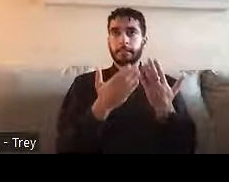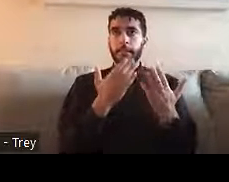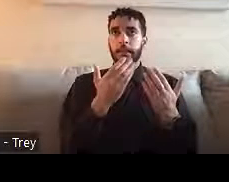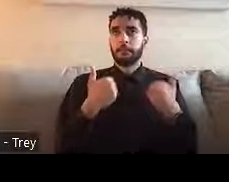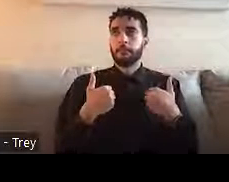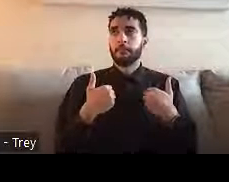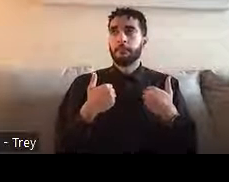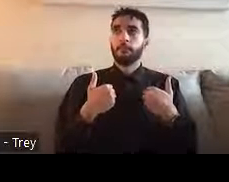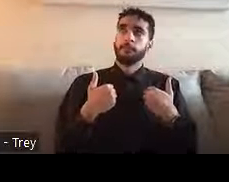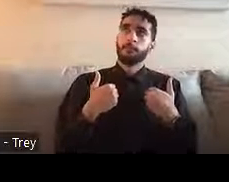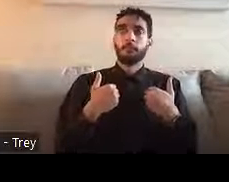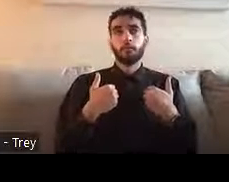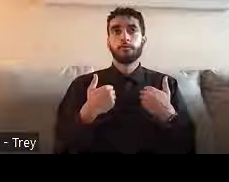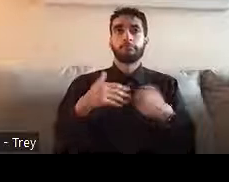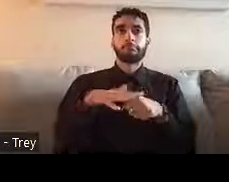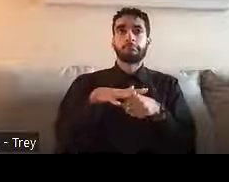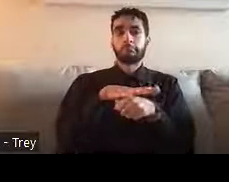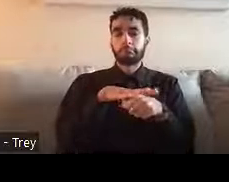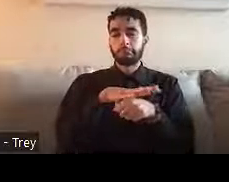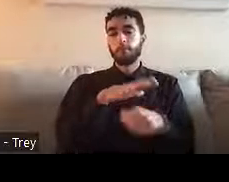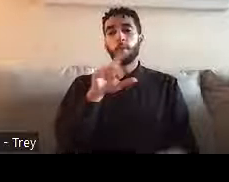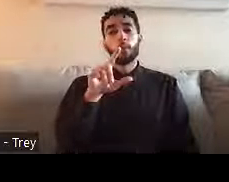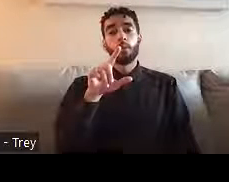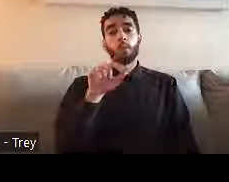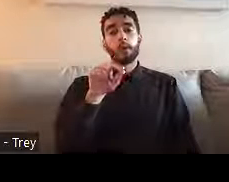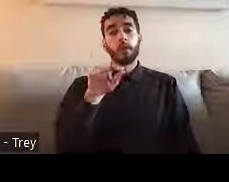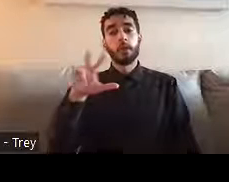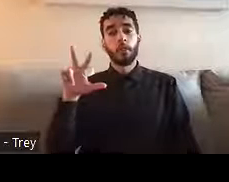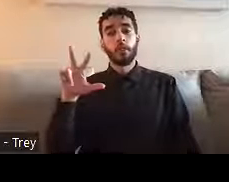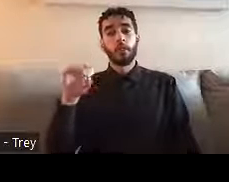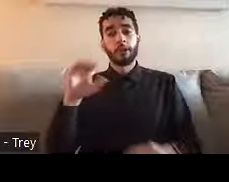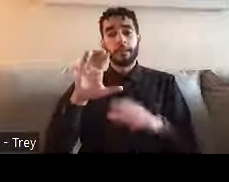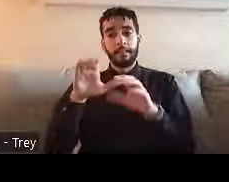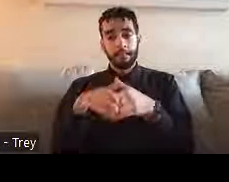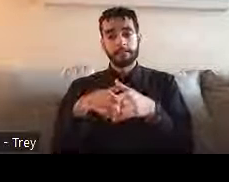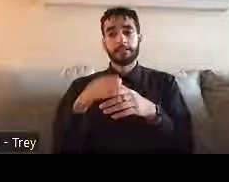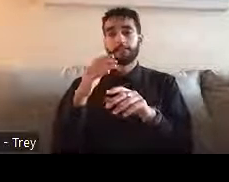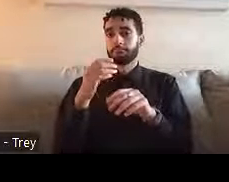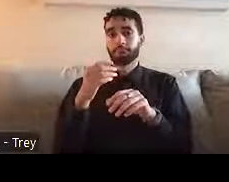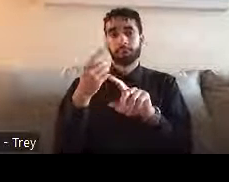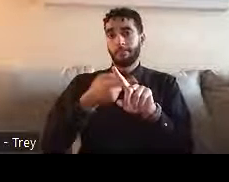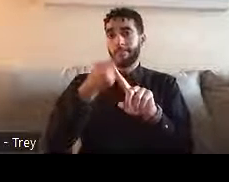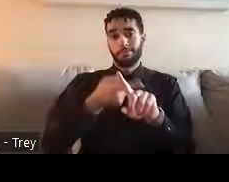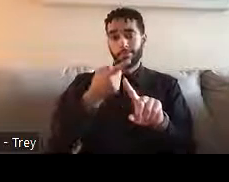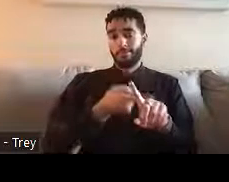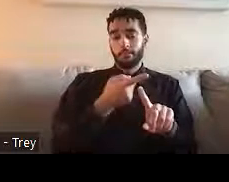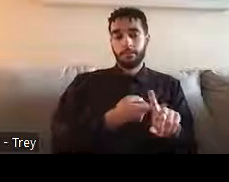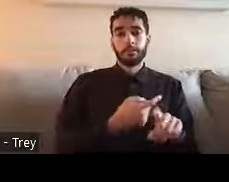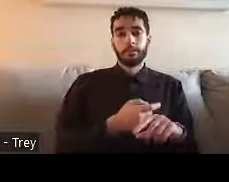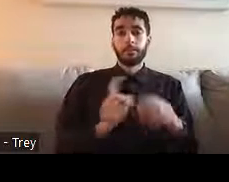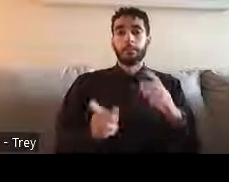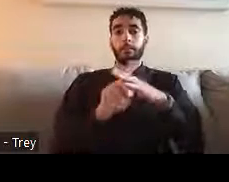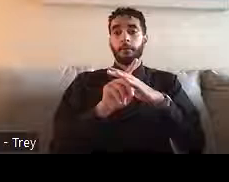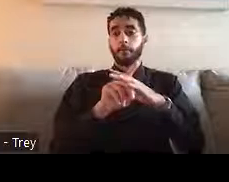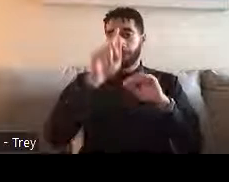there's usually somewhere between 20 and 30 classes a month that come up for individuals.